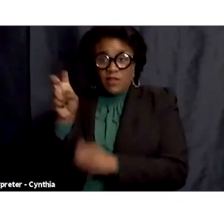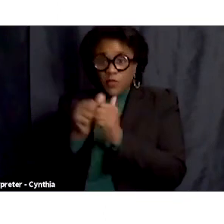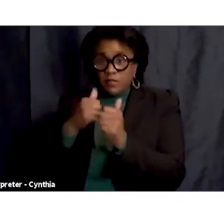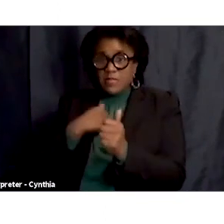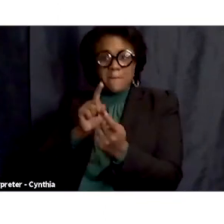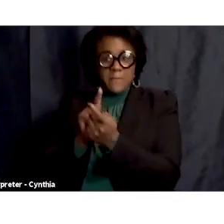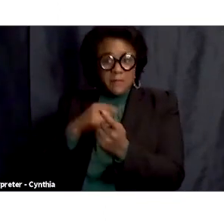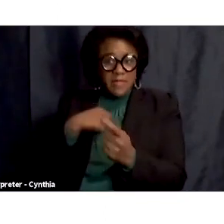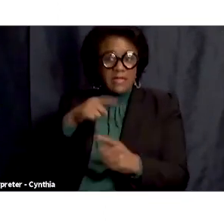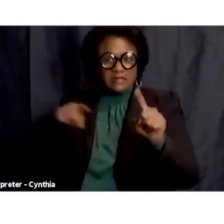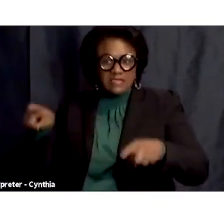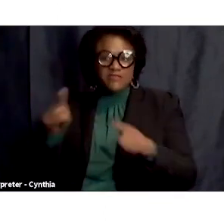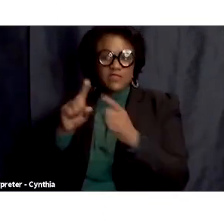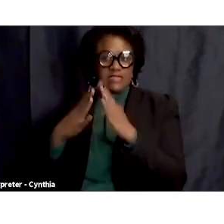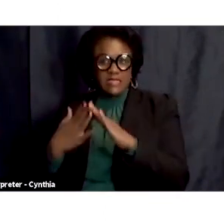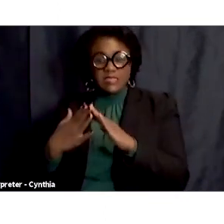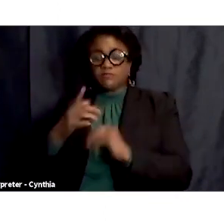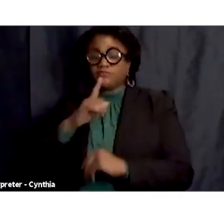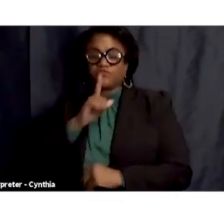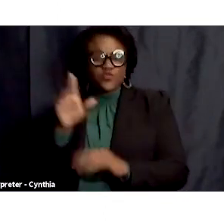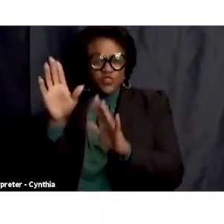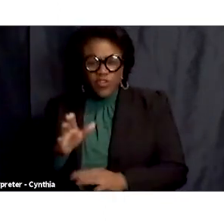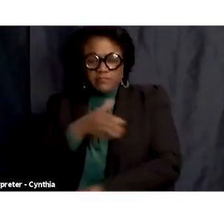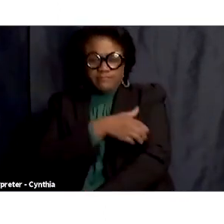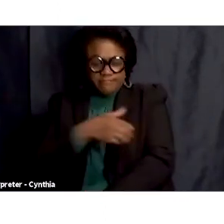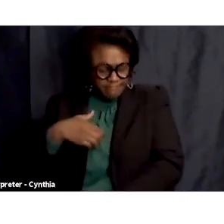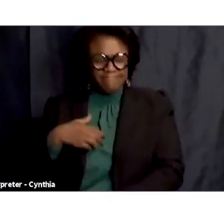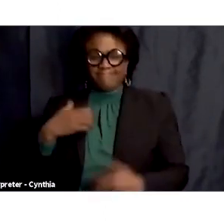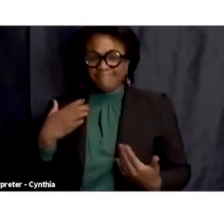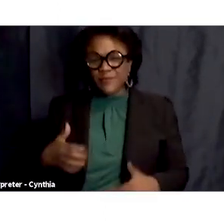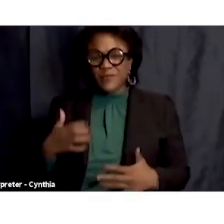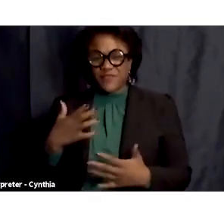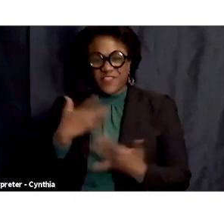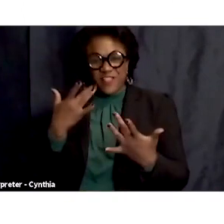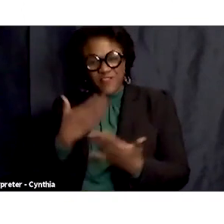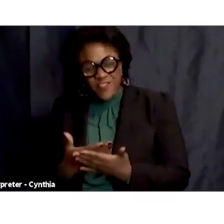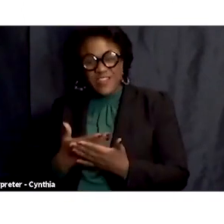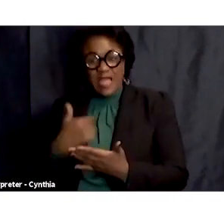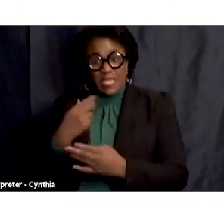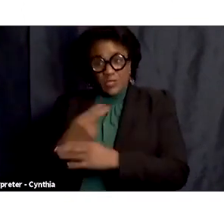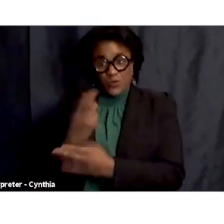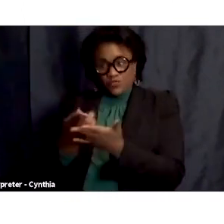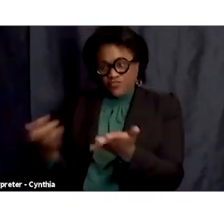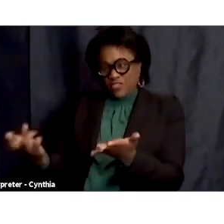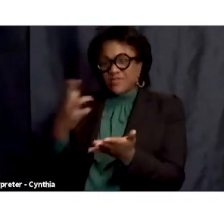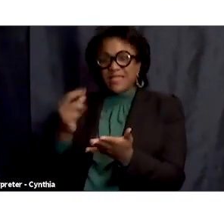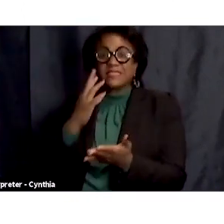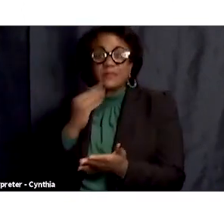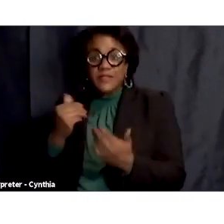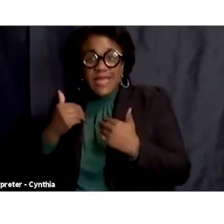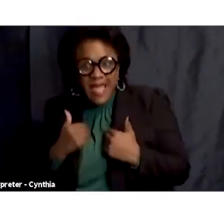different cities. And it was a really great and empowering thing. I was able to use the resources and experience that I